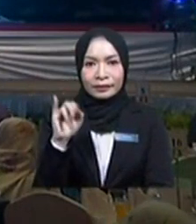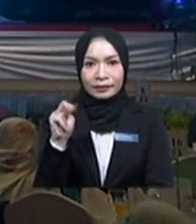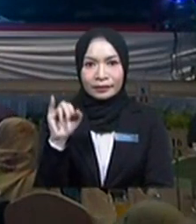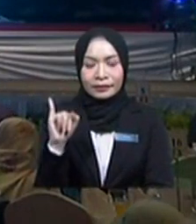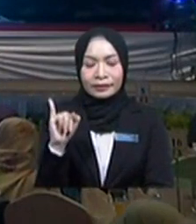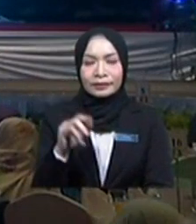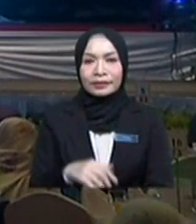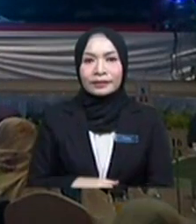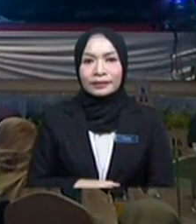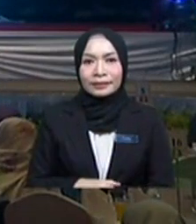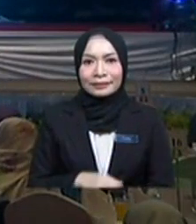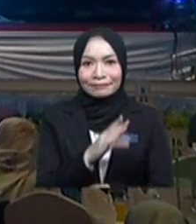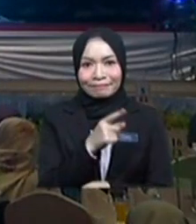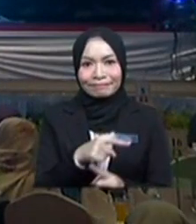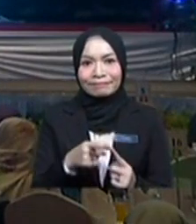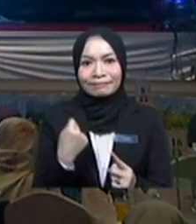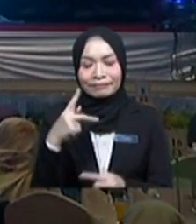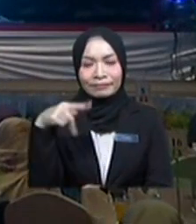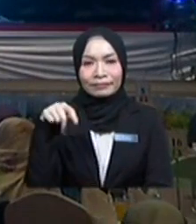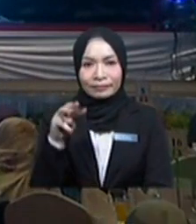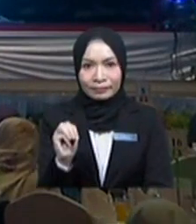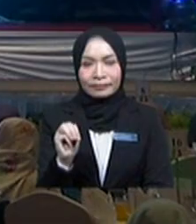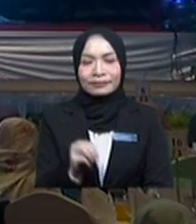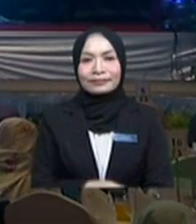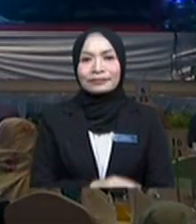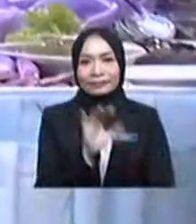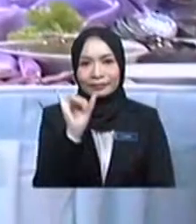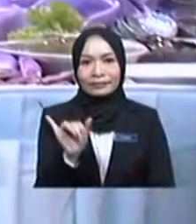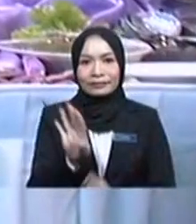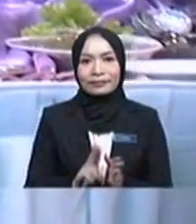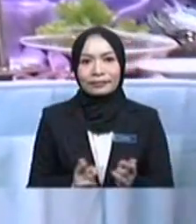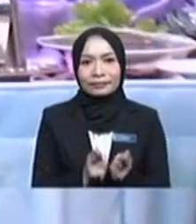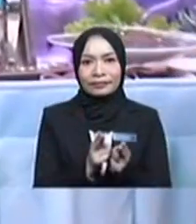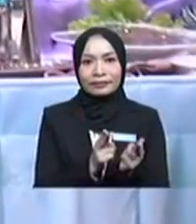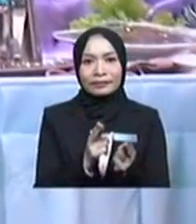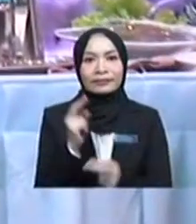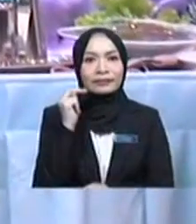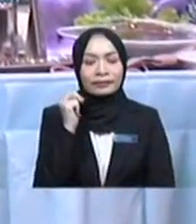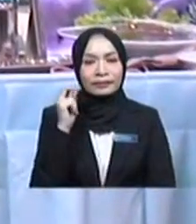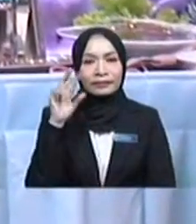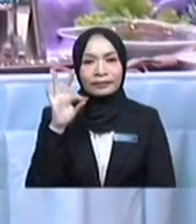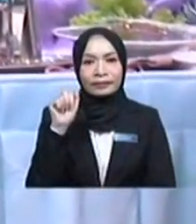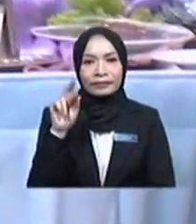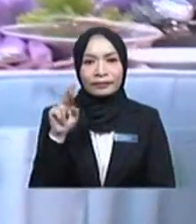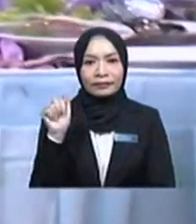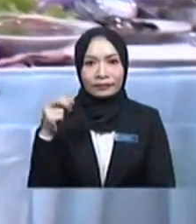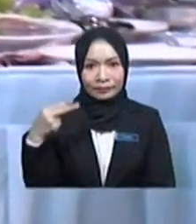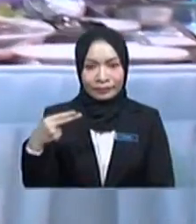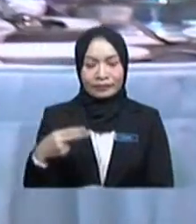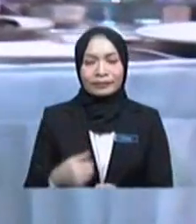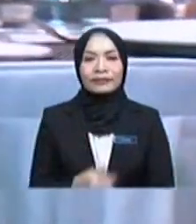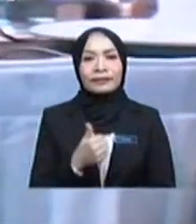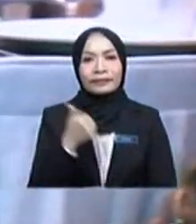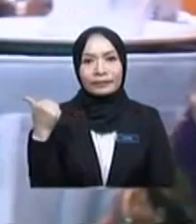Teacher Education Malaysia. Yang Berusaha Puan Farah Mardi binti Aman, Director, English Language Teaching